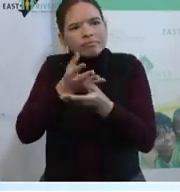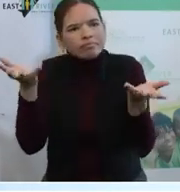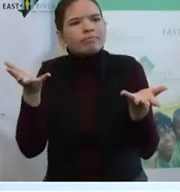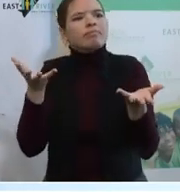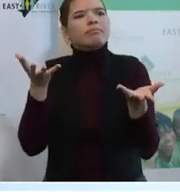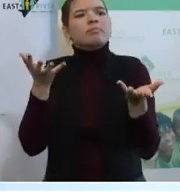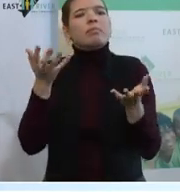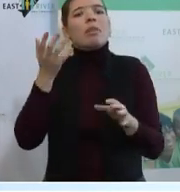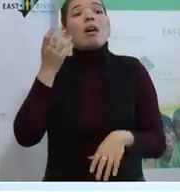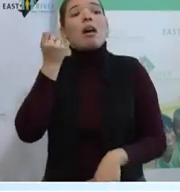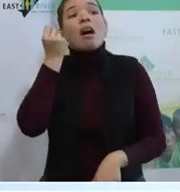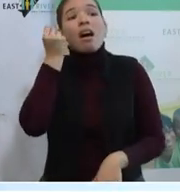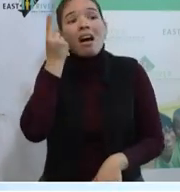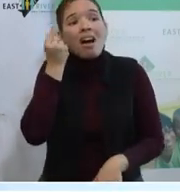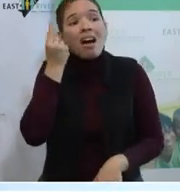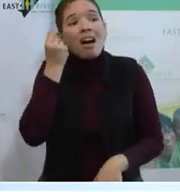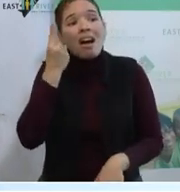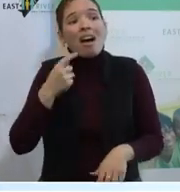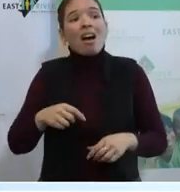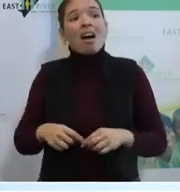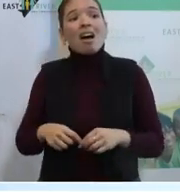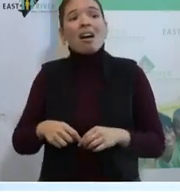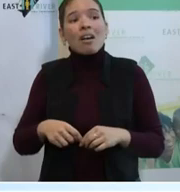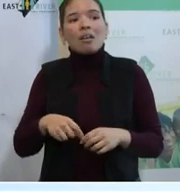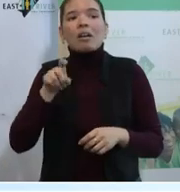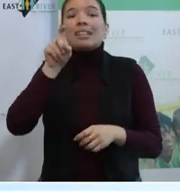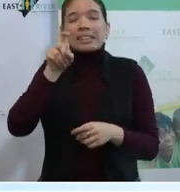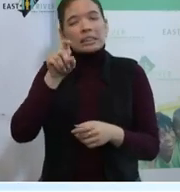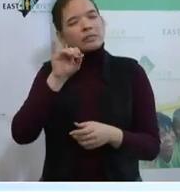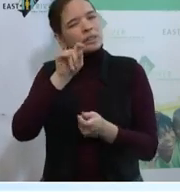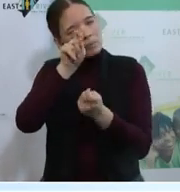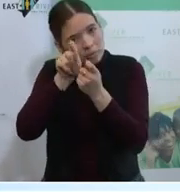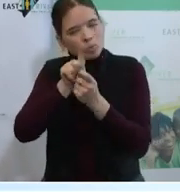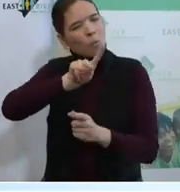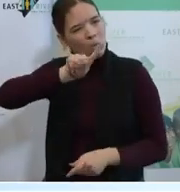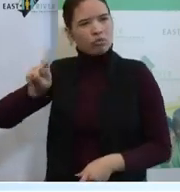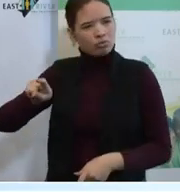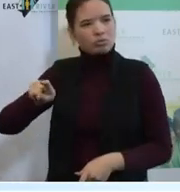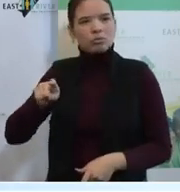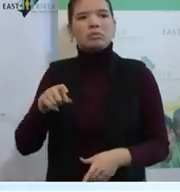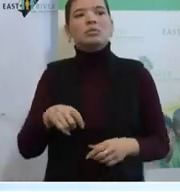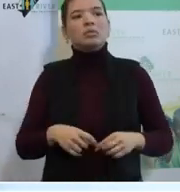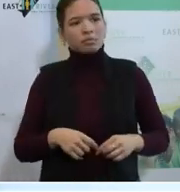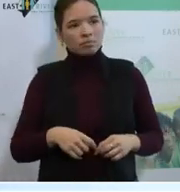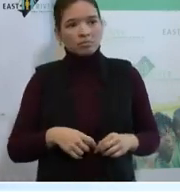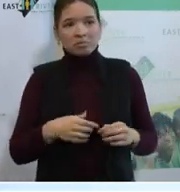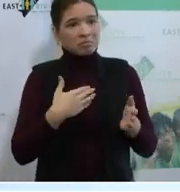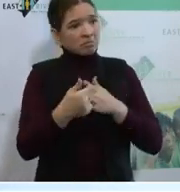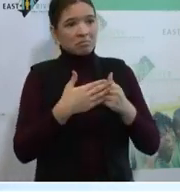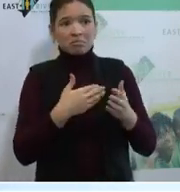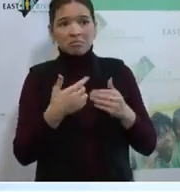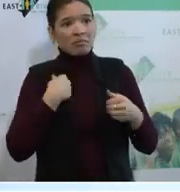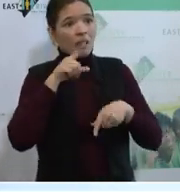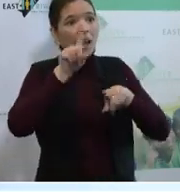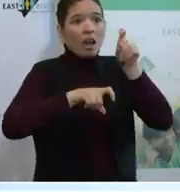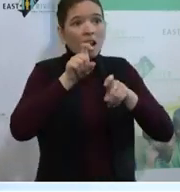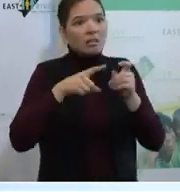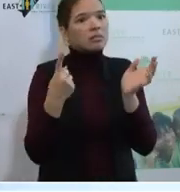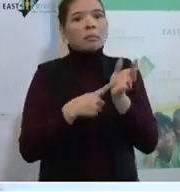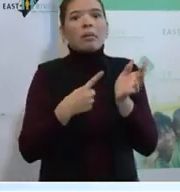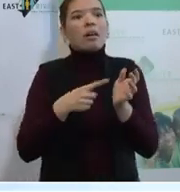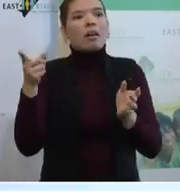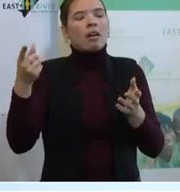on it, though, because regardless of all of that, somebody won't hear it. And so you